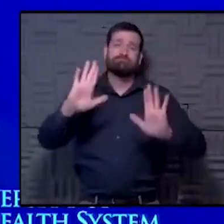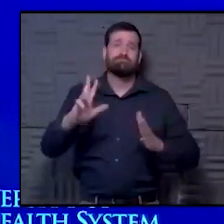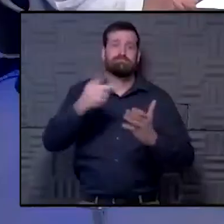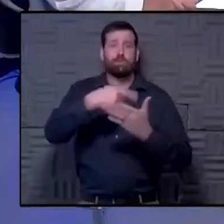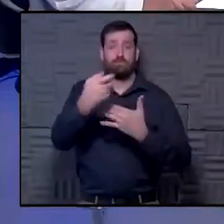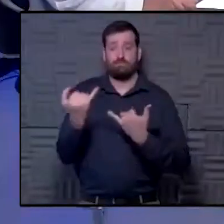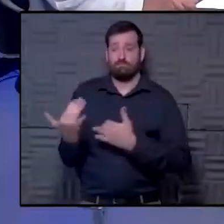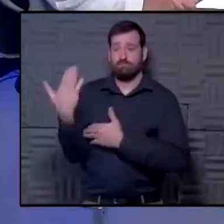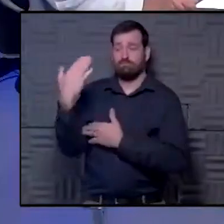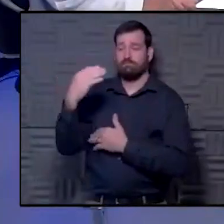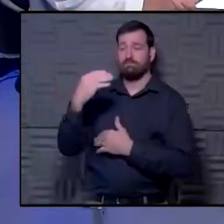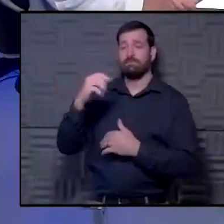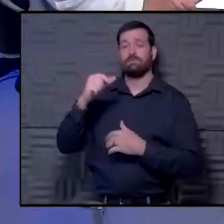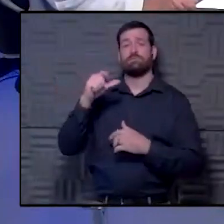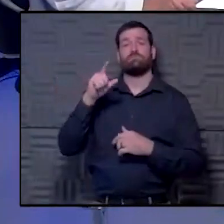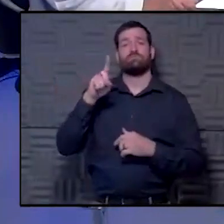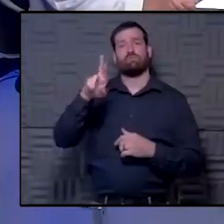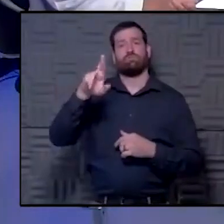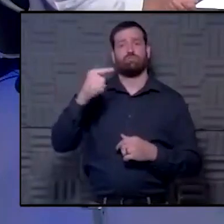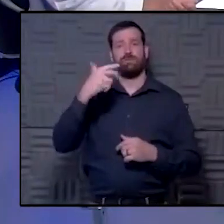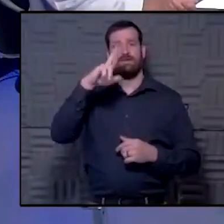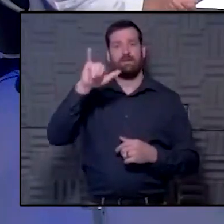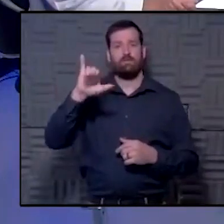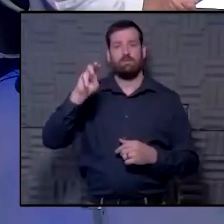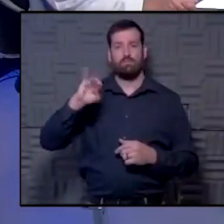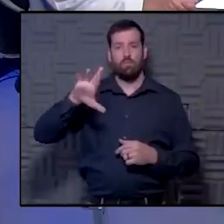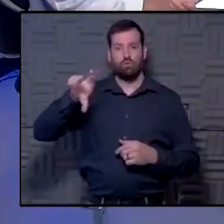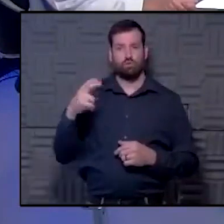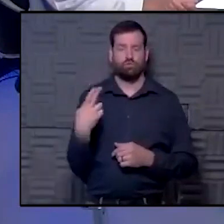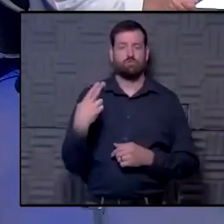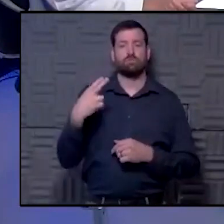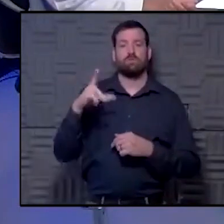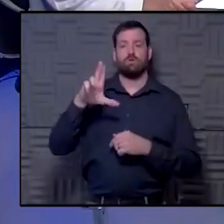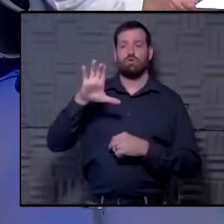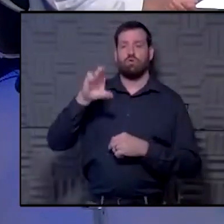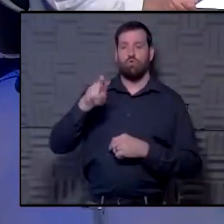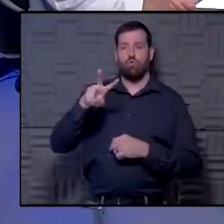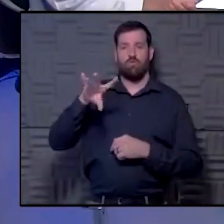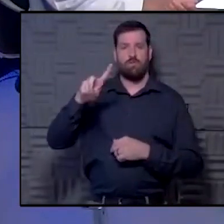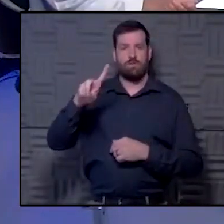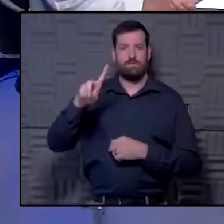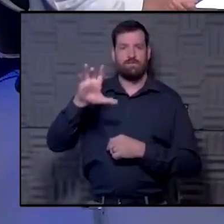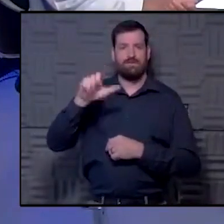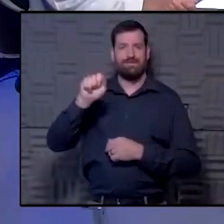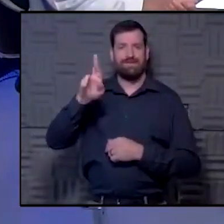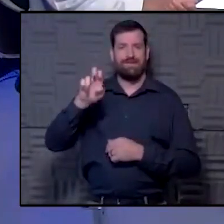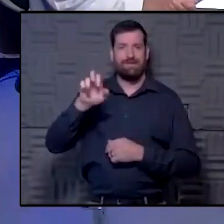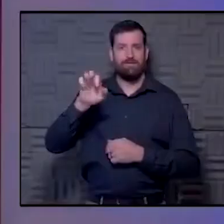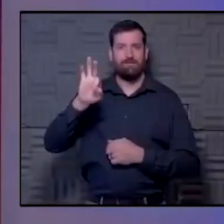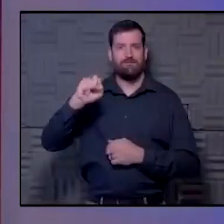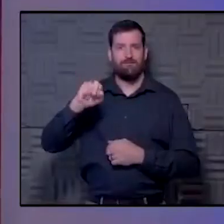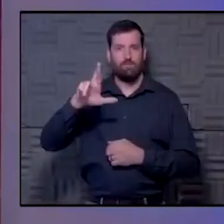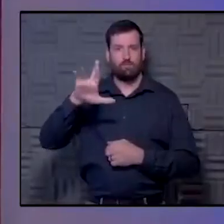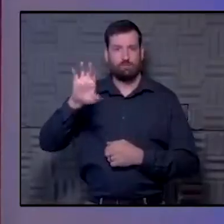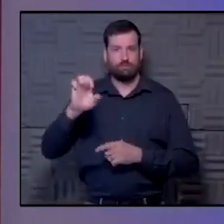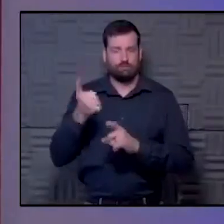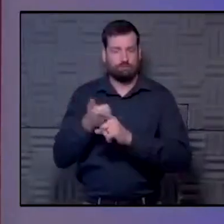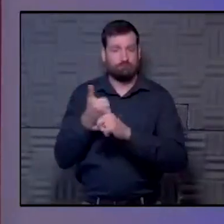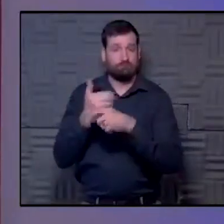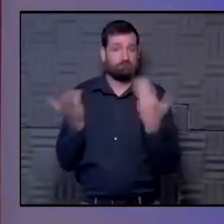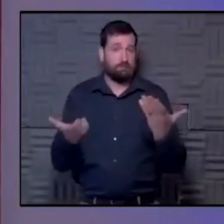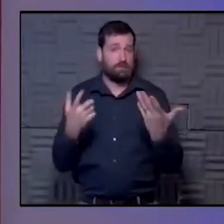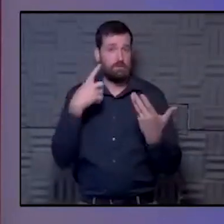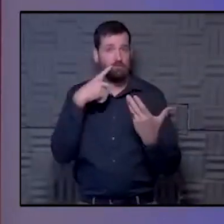are joined by Dr. Gary Morsch, the founder of the COVID Care Force. I like that turn of phrase, the COVID Care Force. He's here to offer